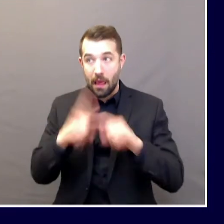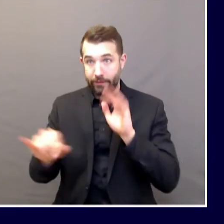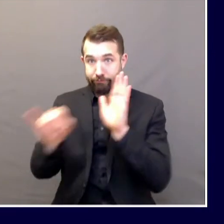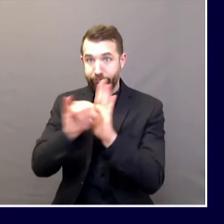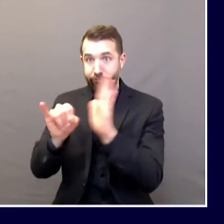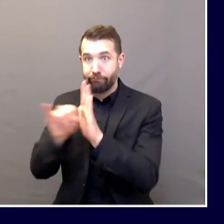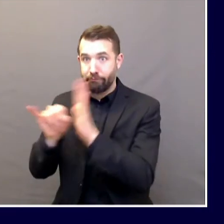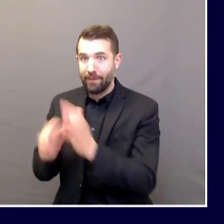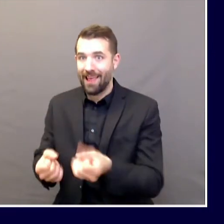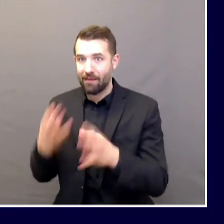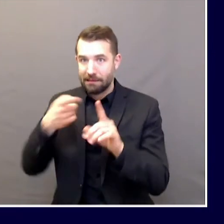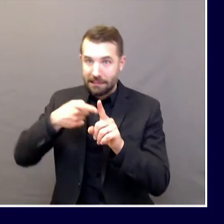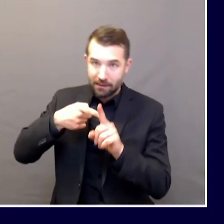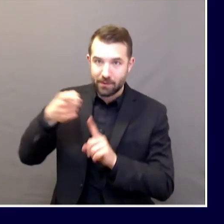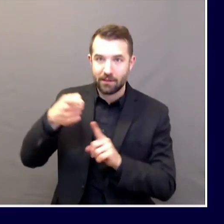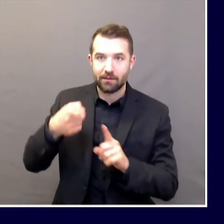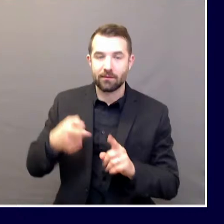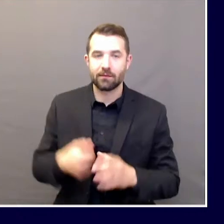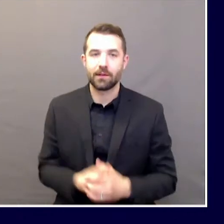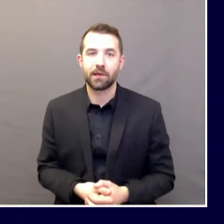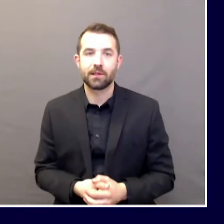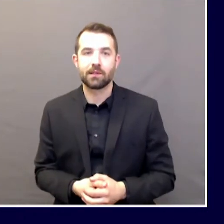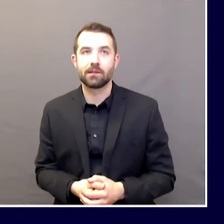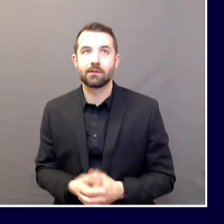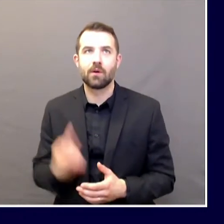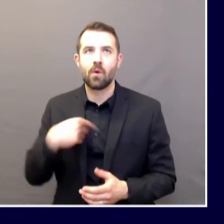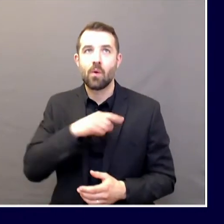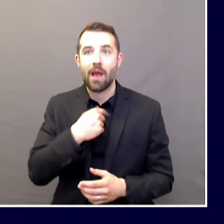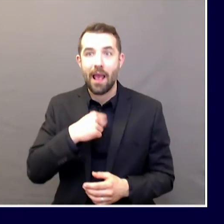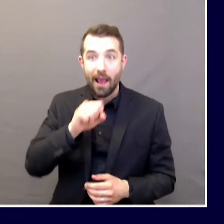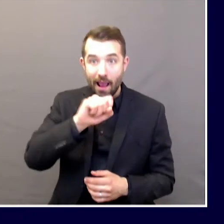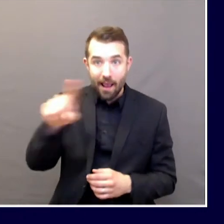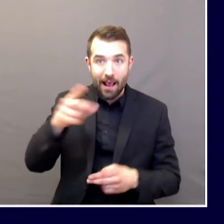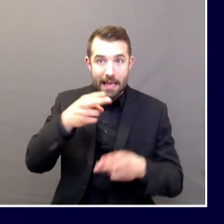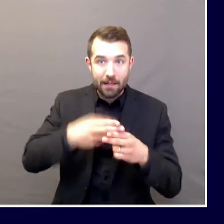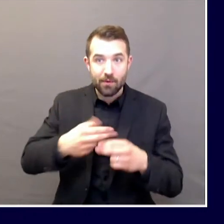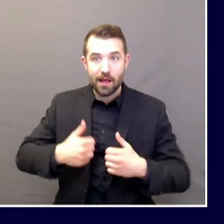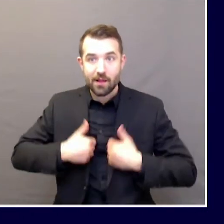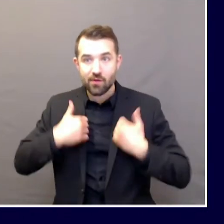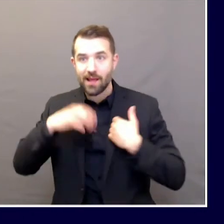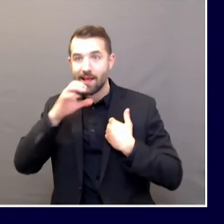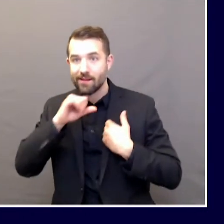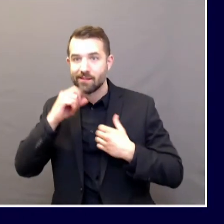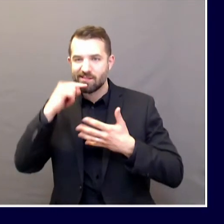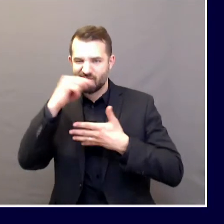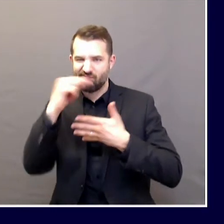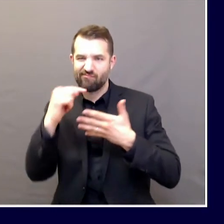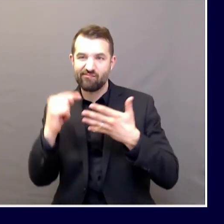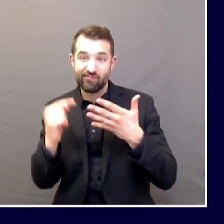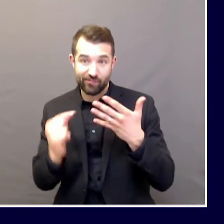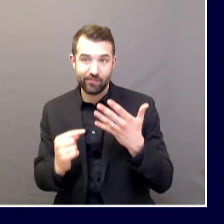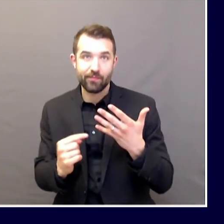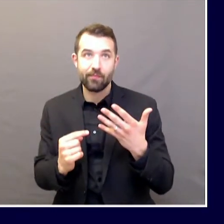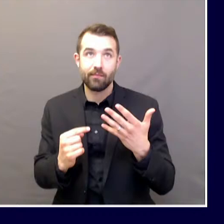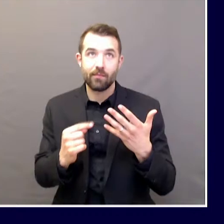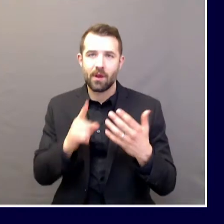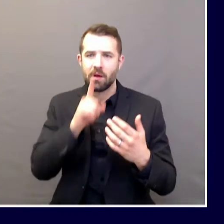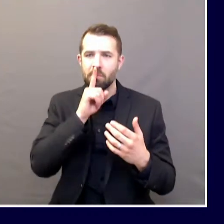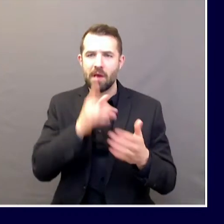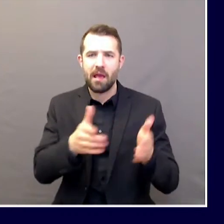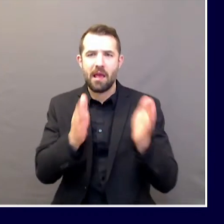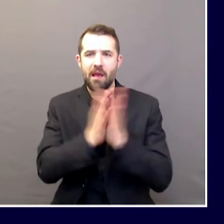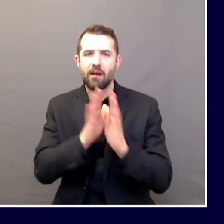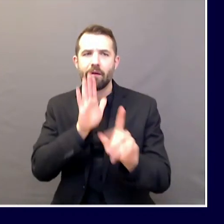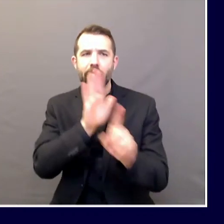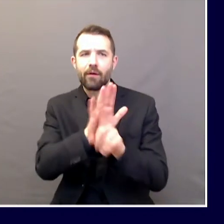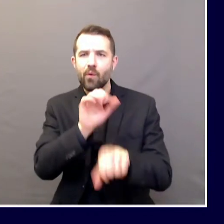or occupation is not one of the US CDC's data elements that states are asked or required to capture. So we're